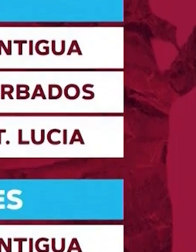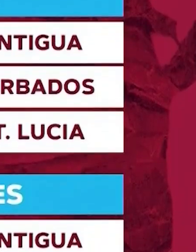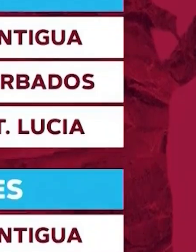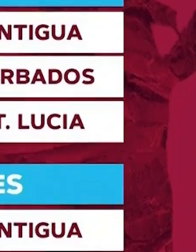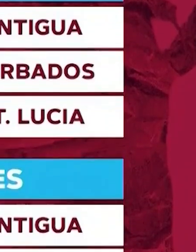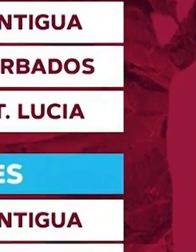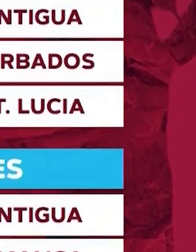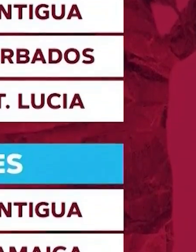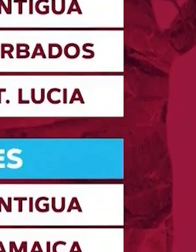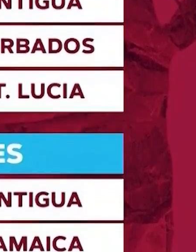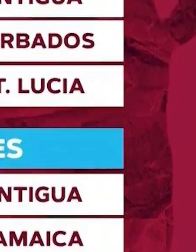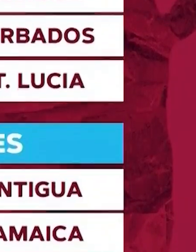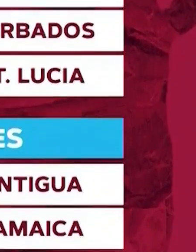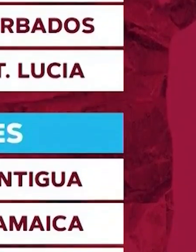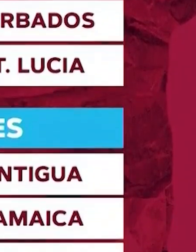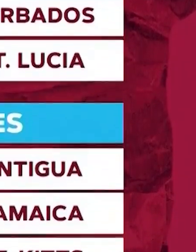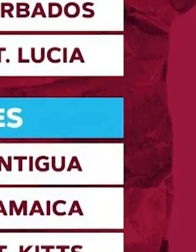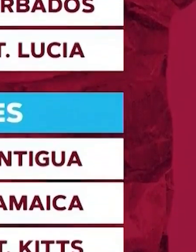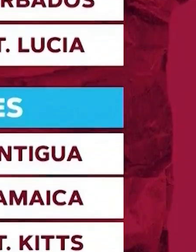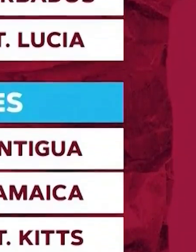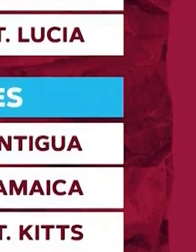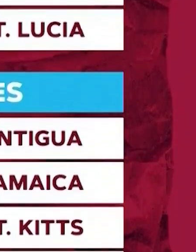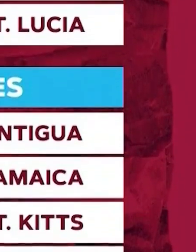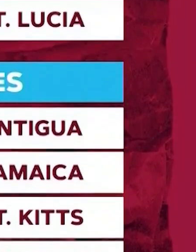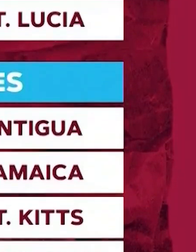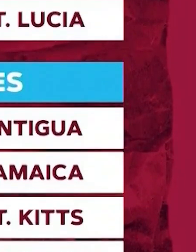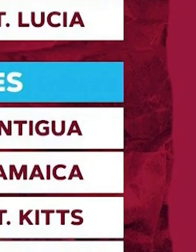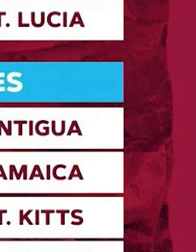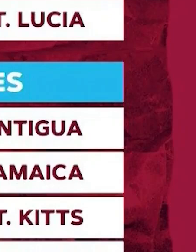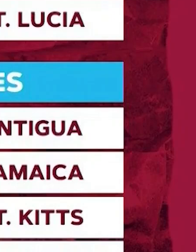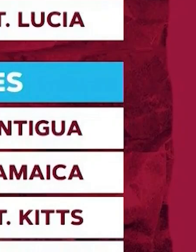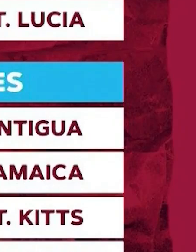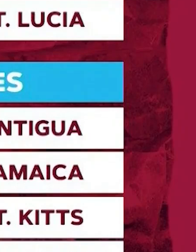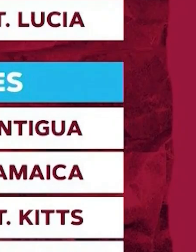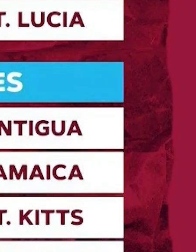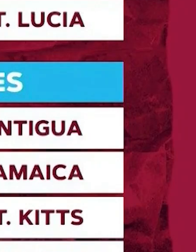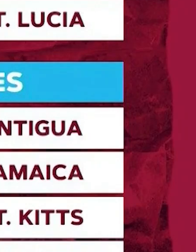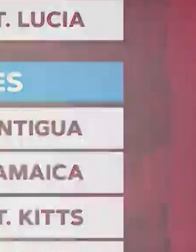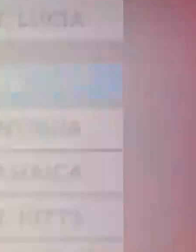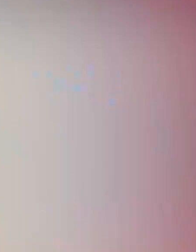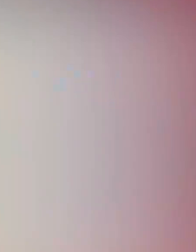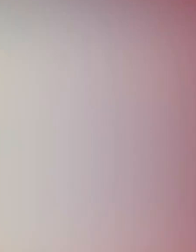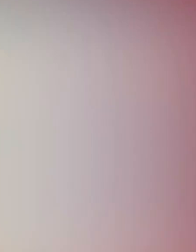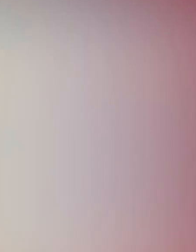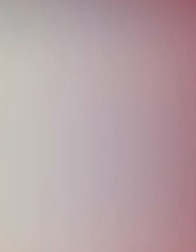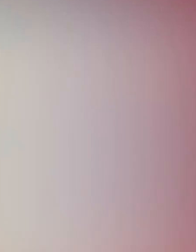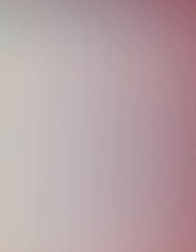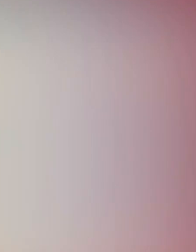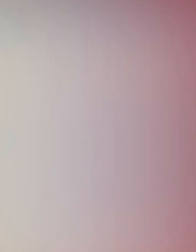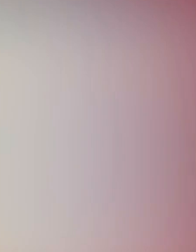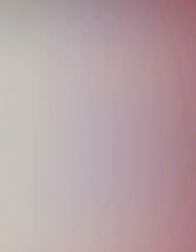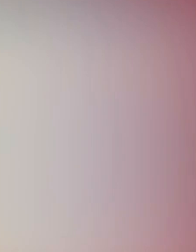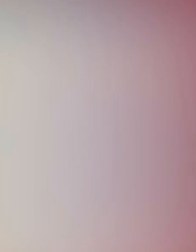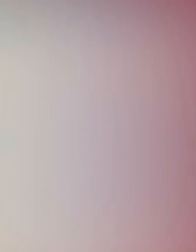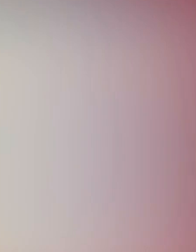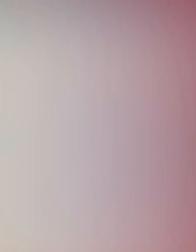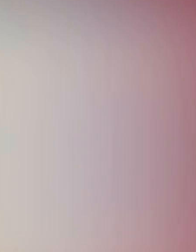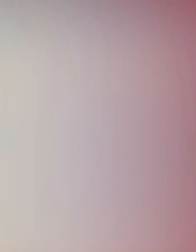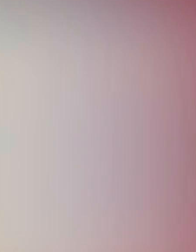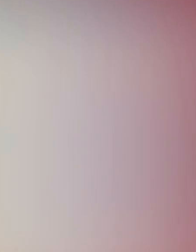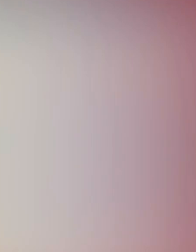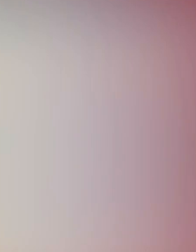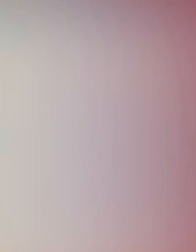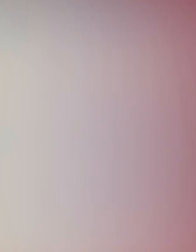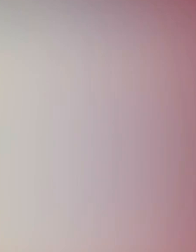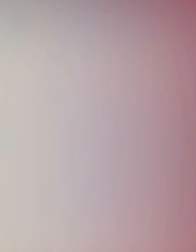at the Brian Lara Cricket Academy in TNT ahead of the Republic Bank Caribbean Premier League. Following a white ball tour away to Sri Lanka in